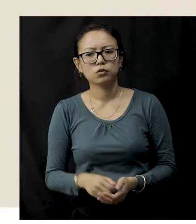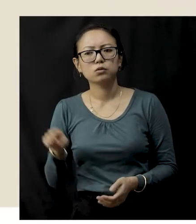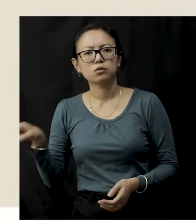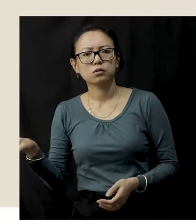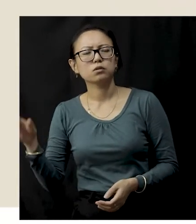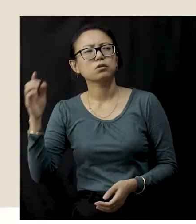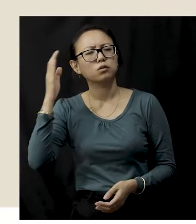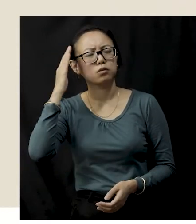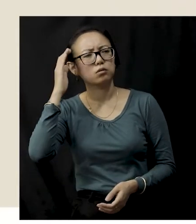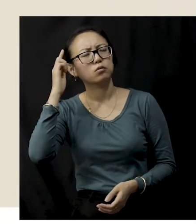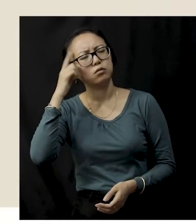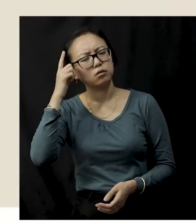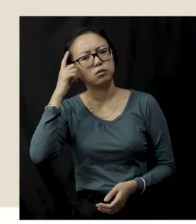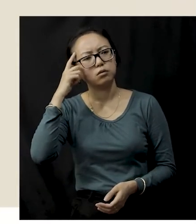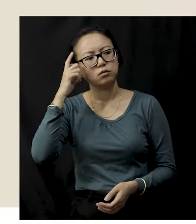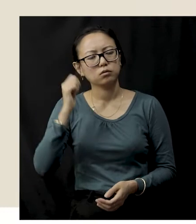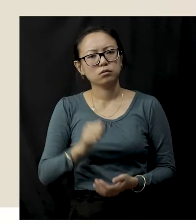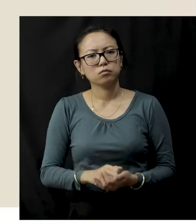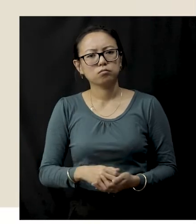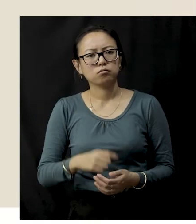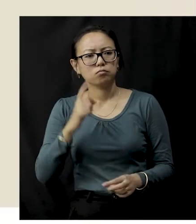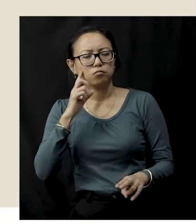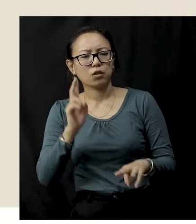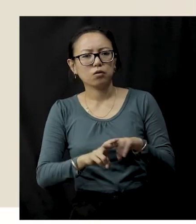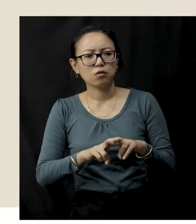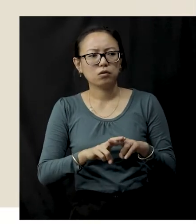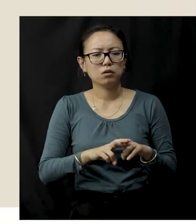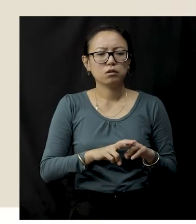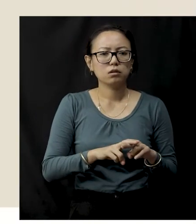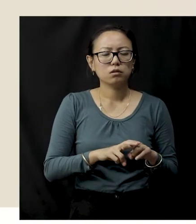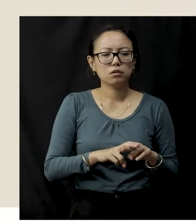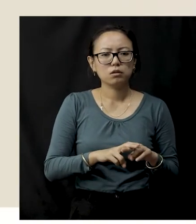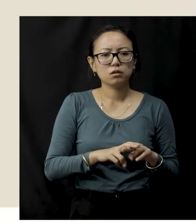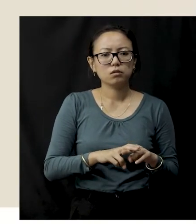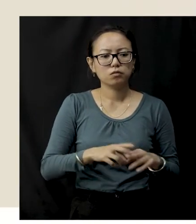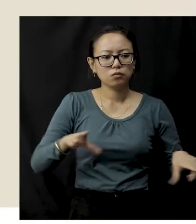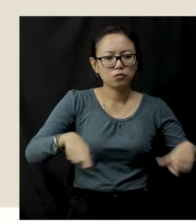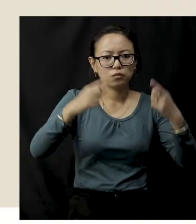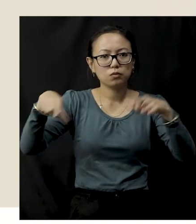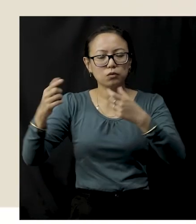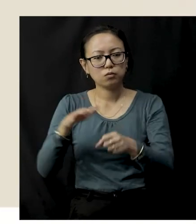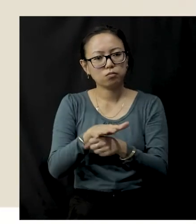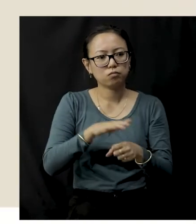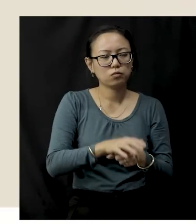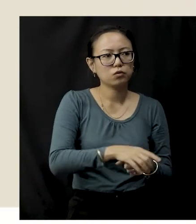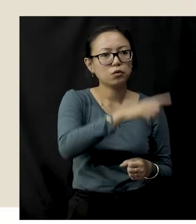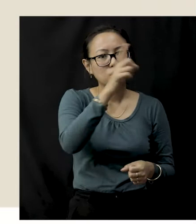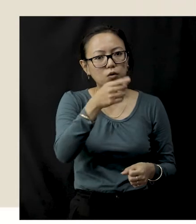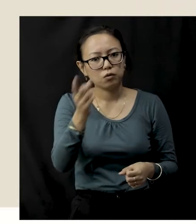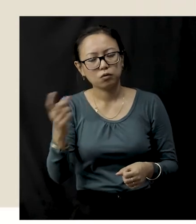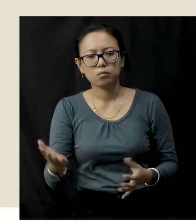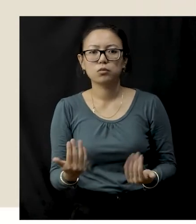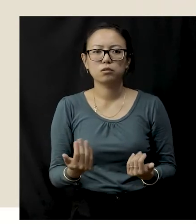like that, I'm sure if I cut it into the size of a wheel, we can do a lot more. So